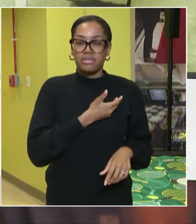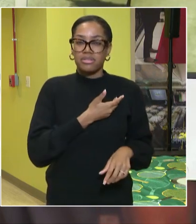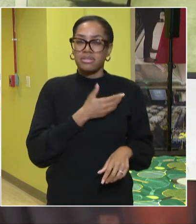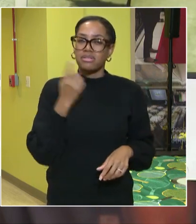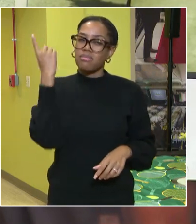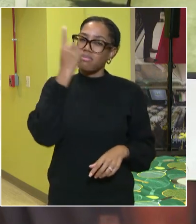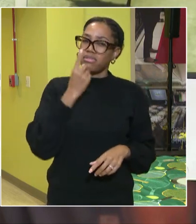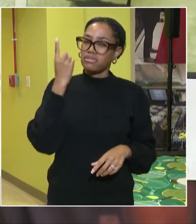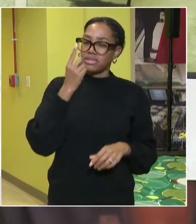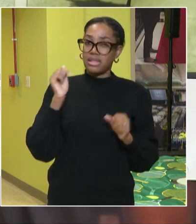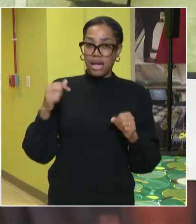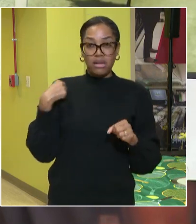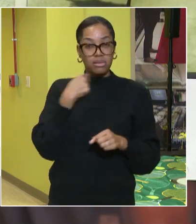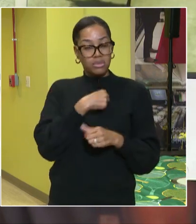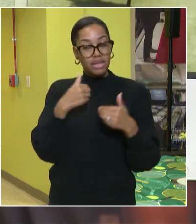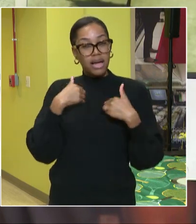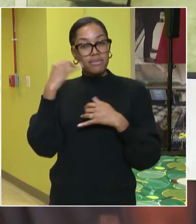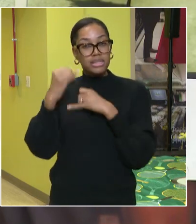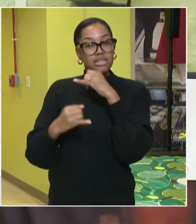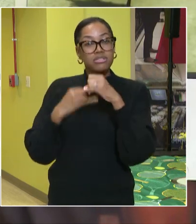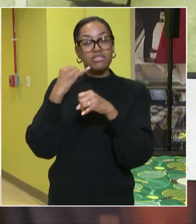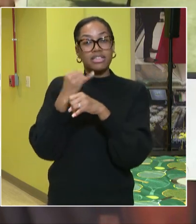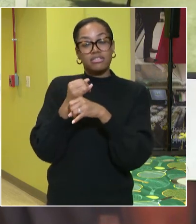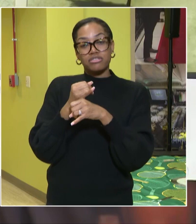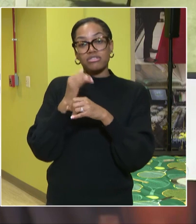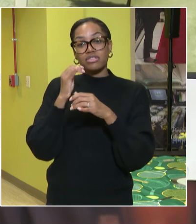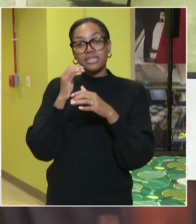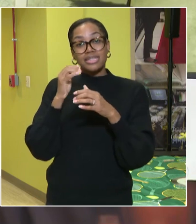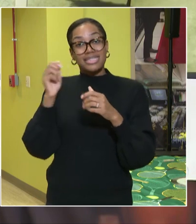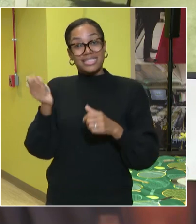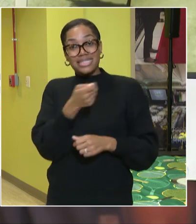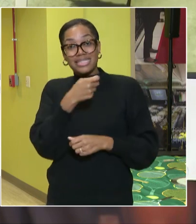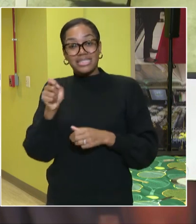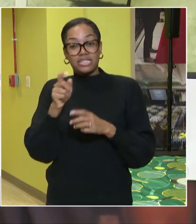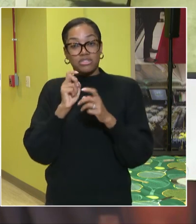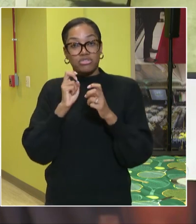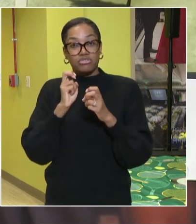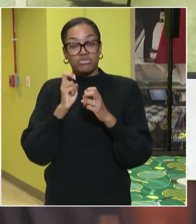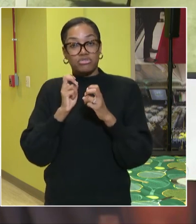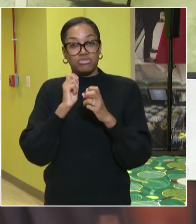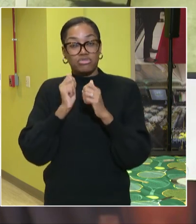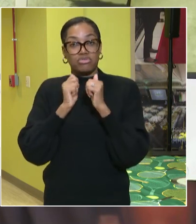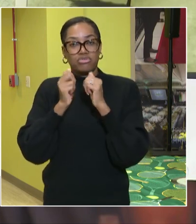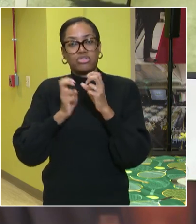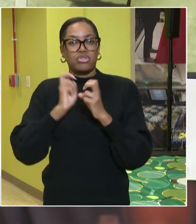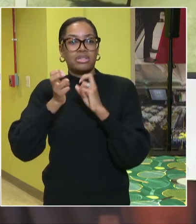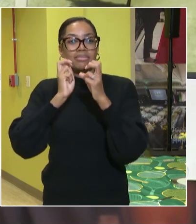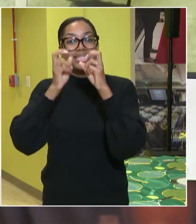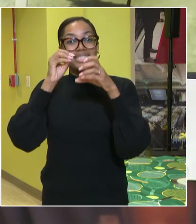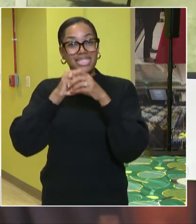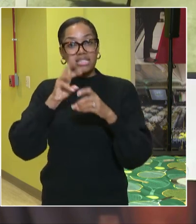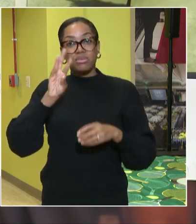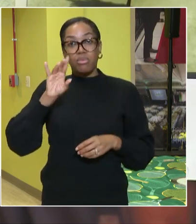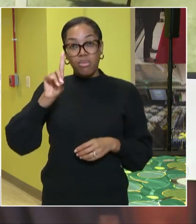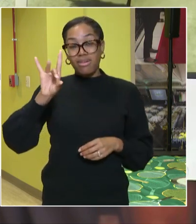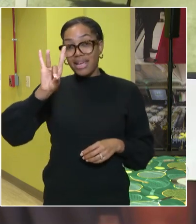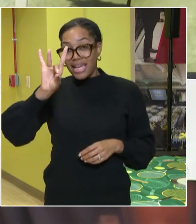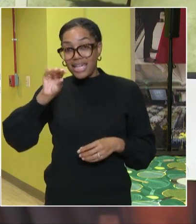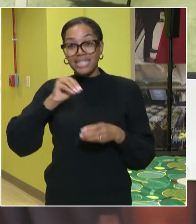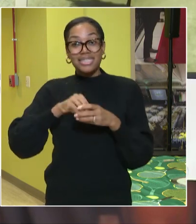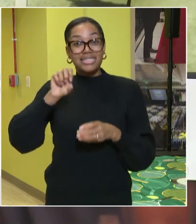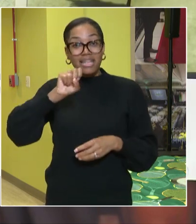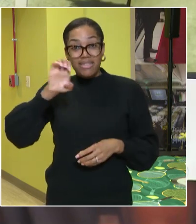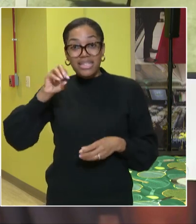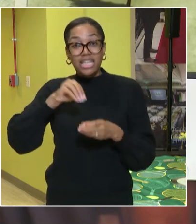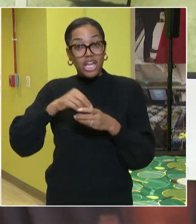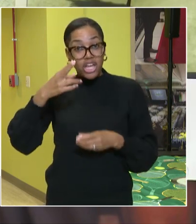have an international tennis tournament in Ward 8, in Southeast Washington, in the